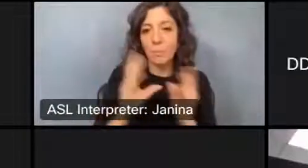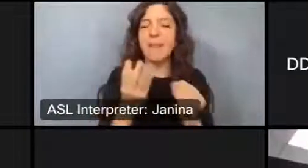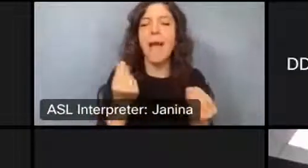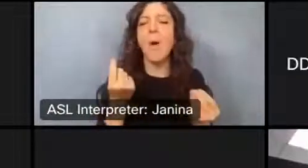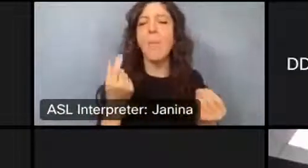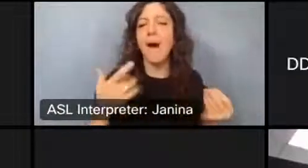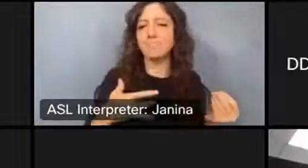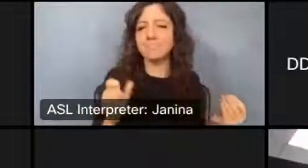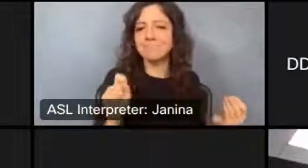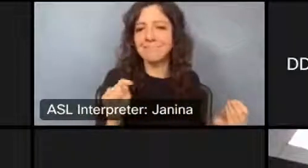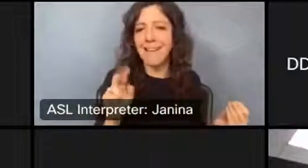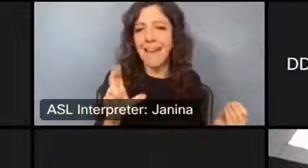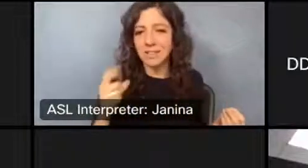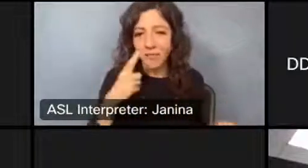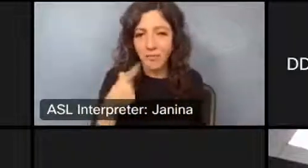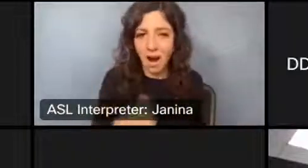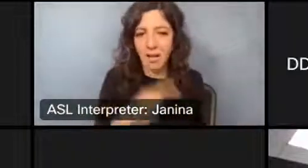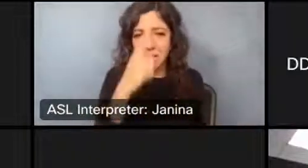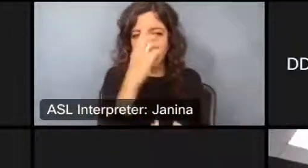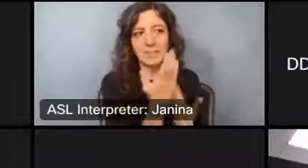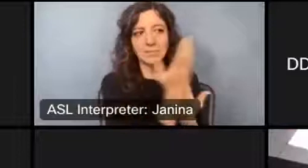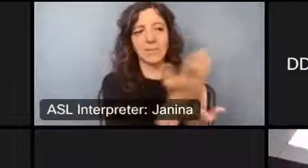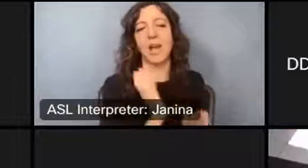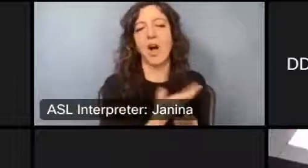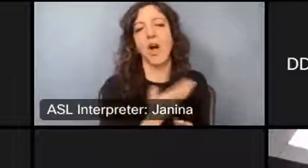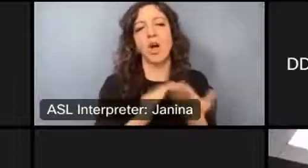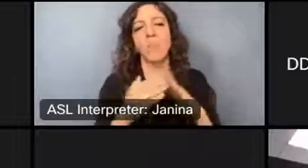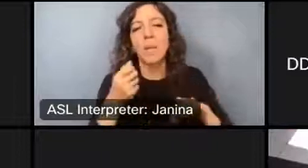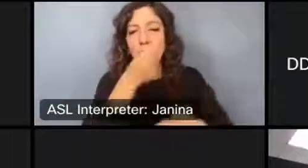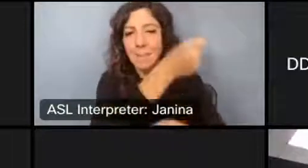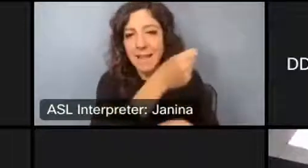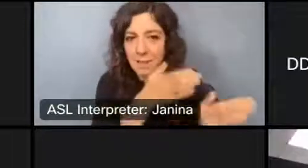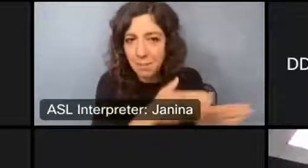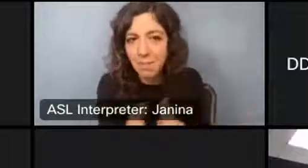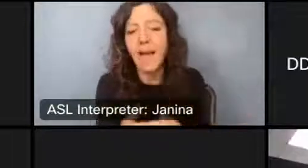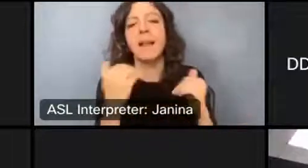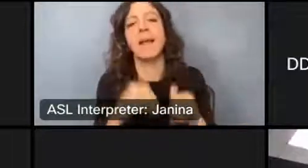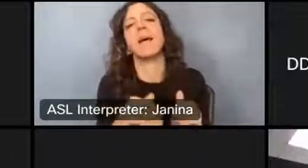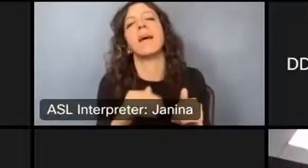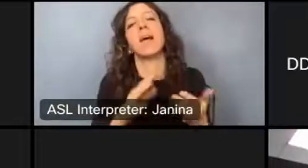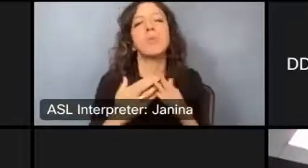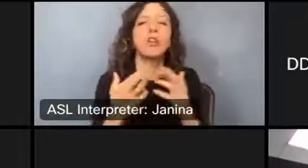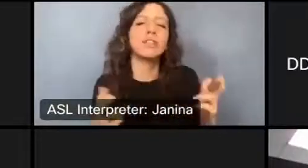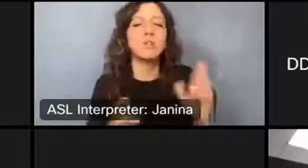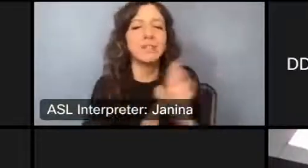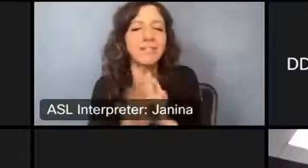for us in submitting our community placement plan, community resource development plan